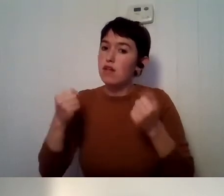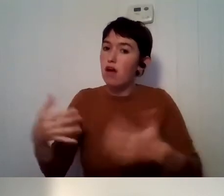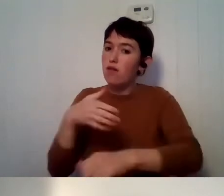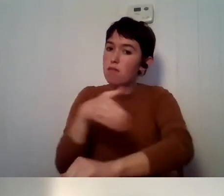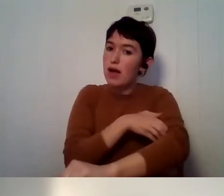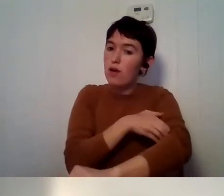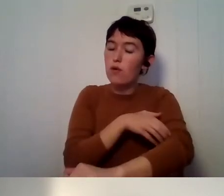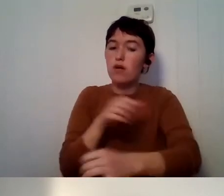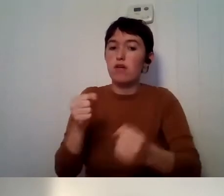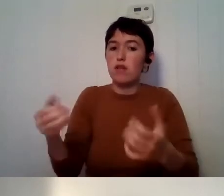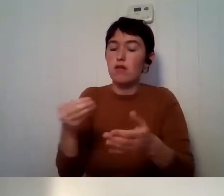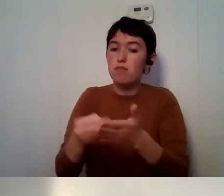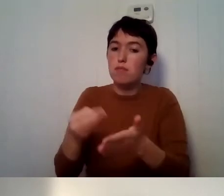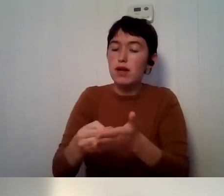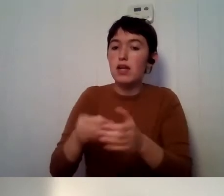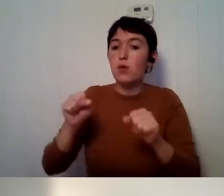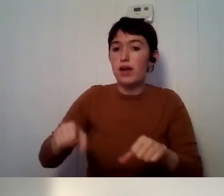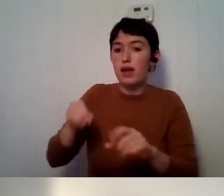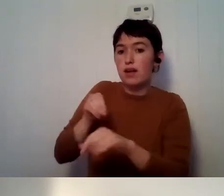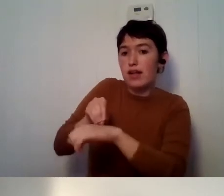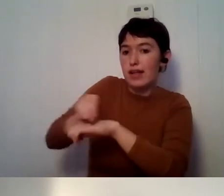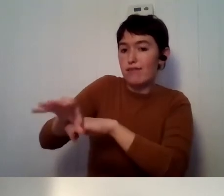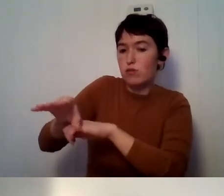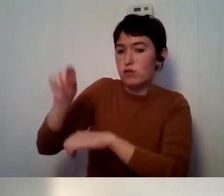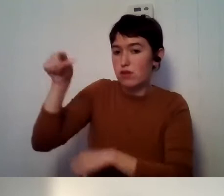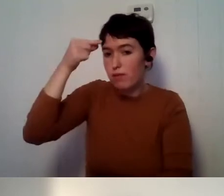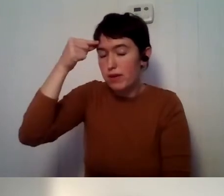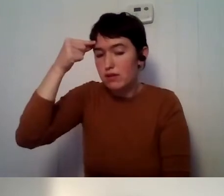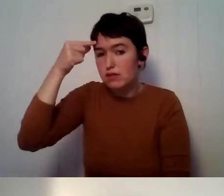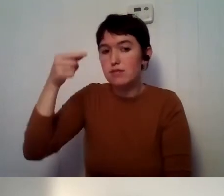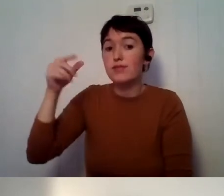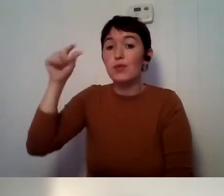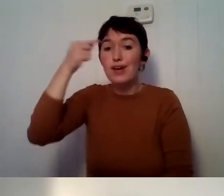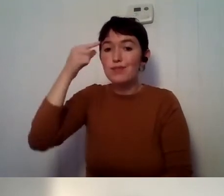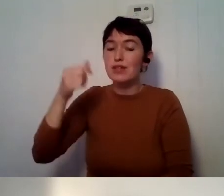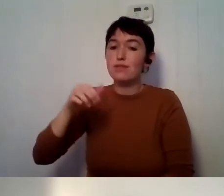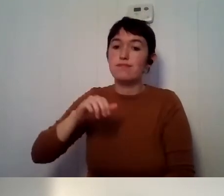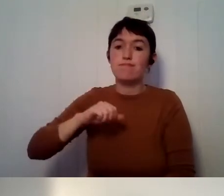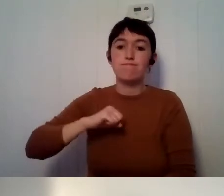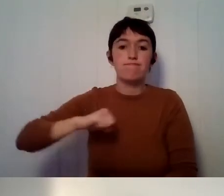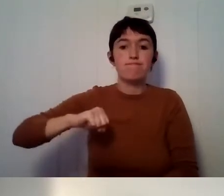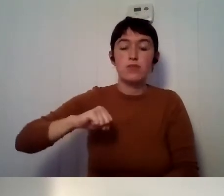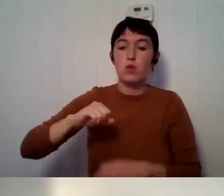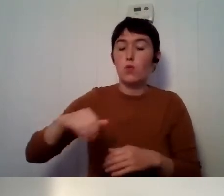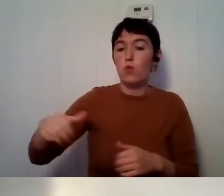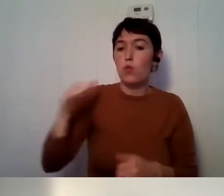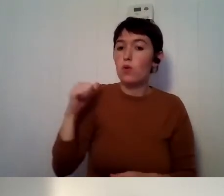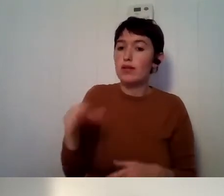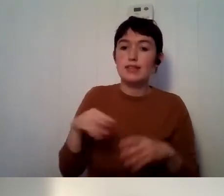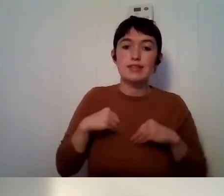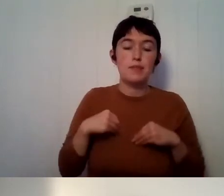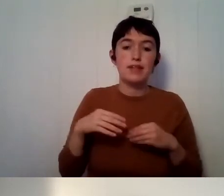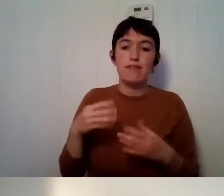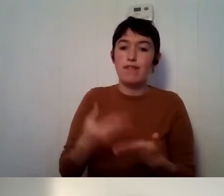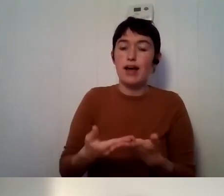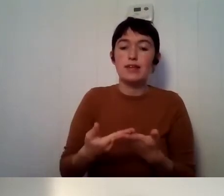Australia, we have a government that refuses to accept the facts with the climate crisis. And so they're not mitigating,